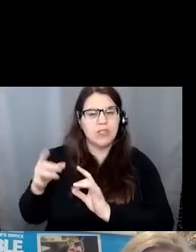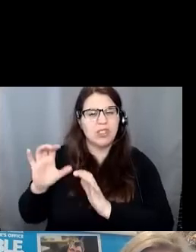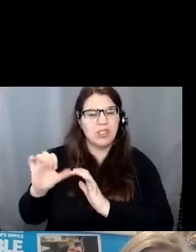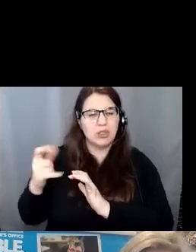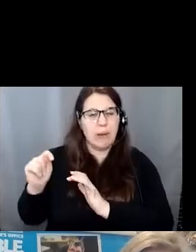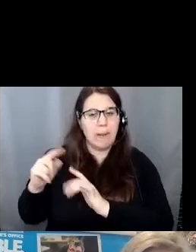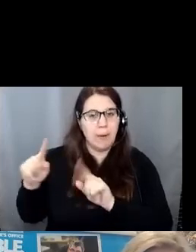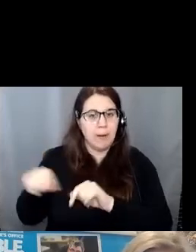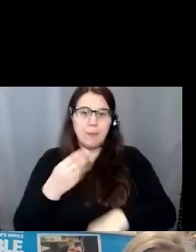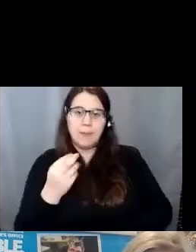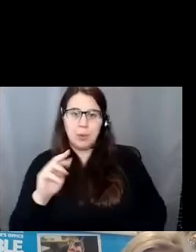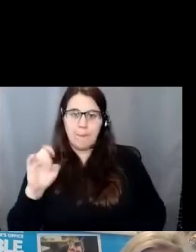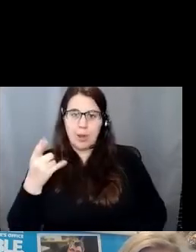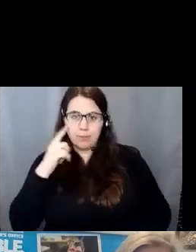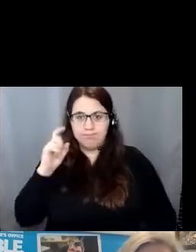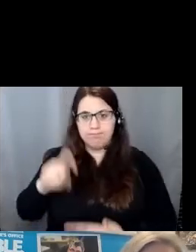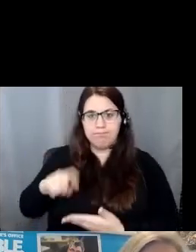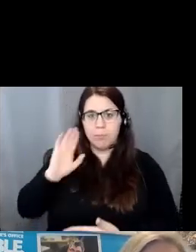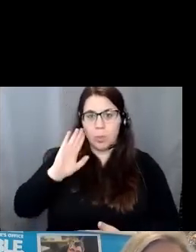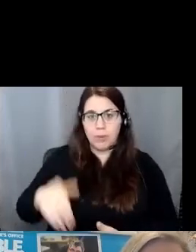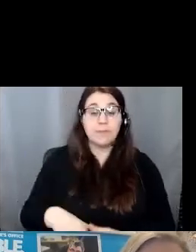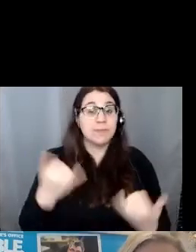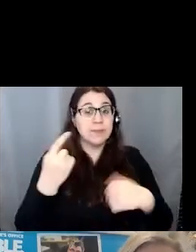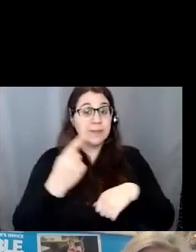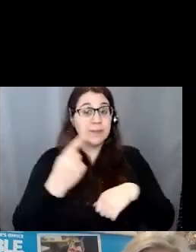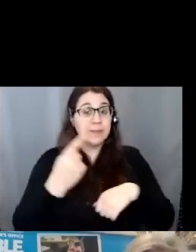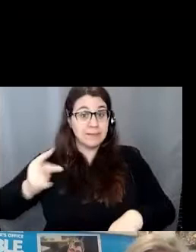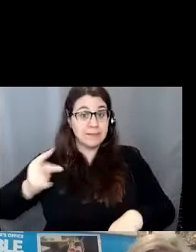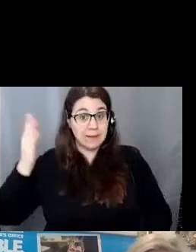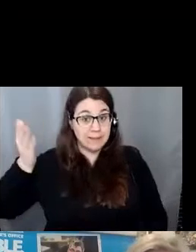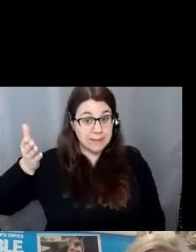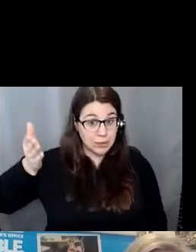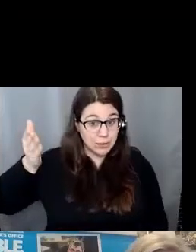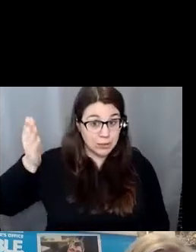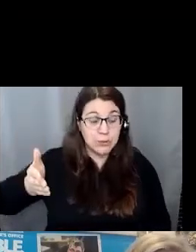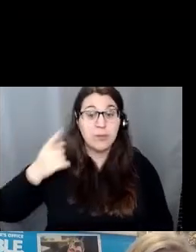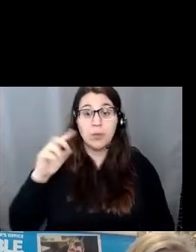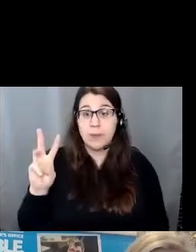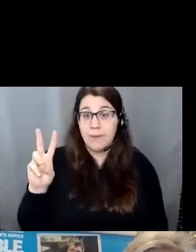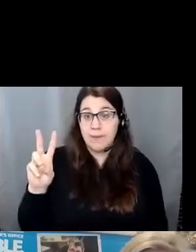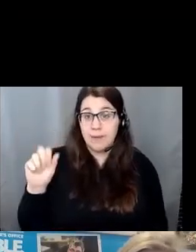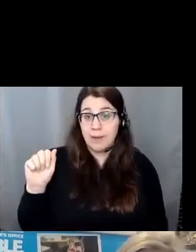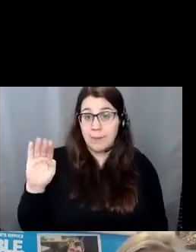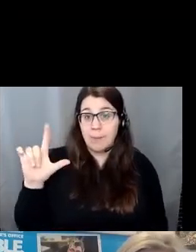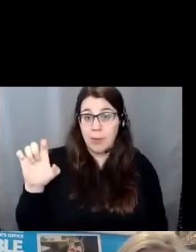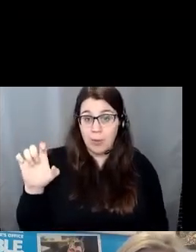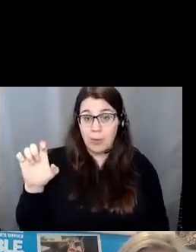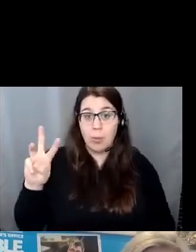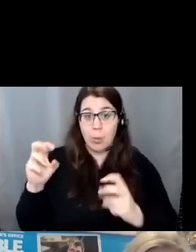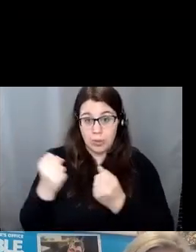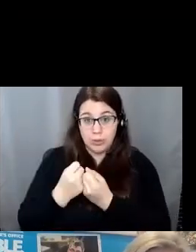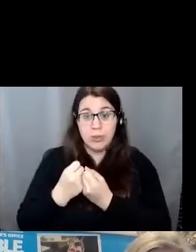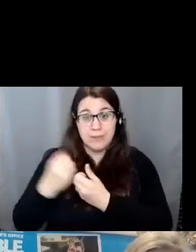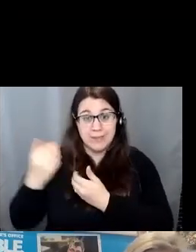glad that you've joined us for today's session. It is session 2 in the WVABLE Workshop series that is hosted by Disability Rights